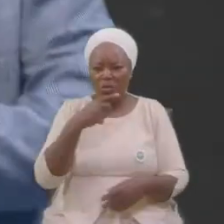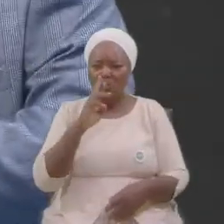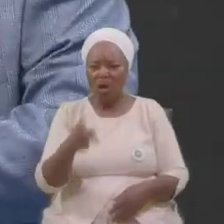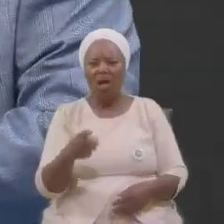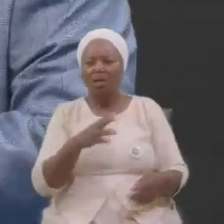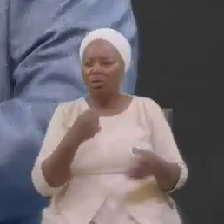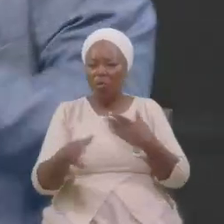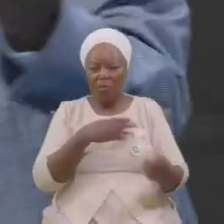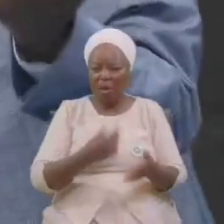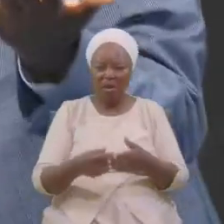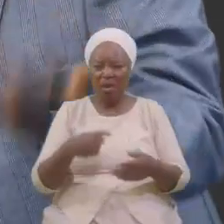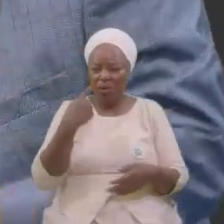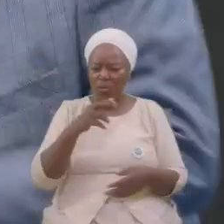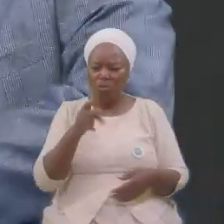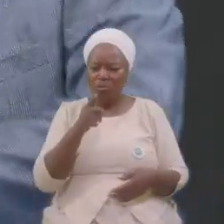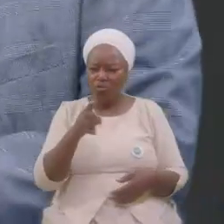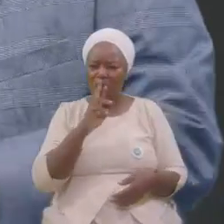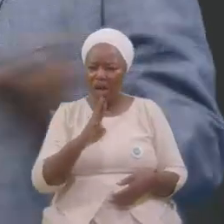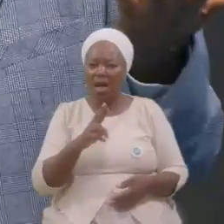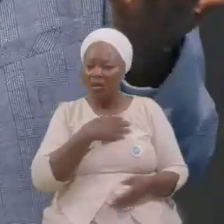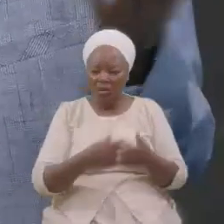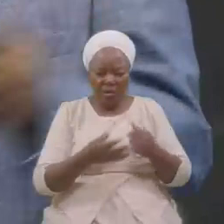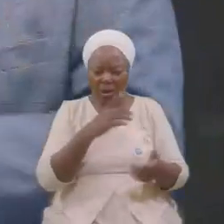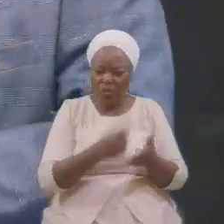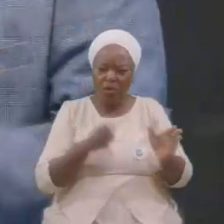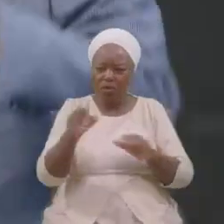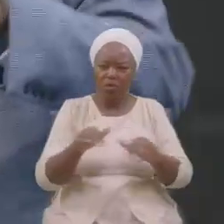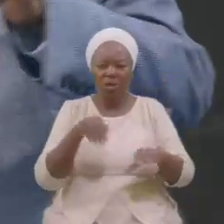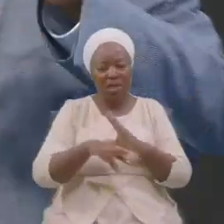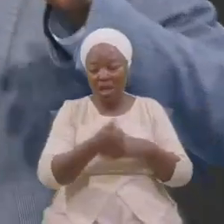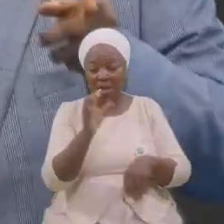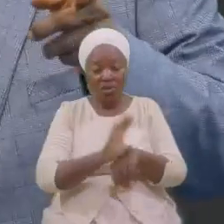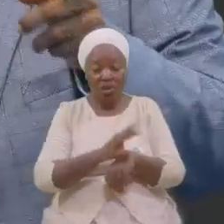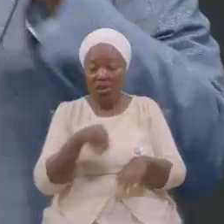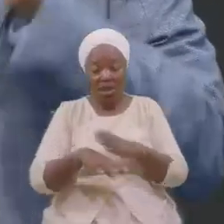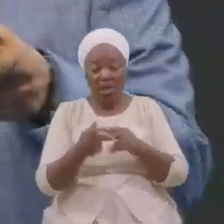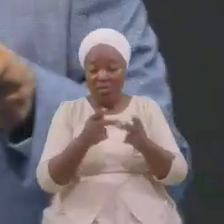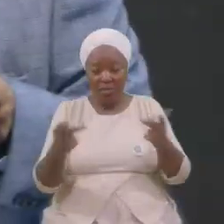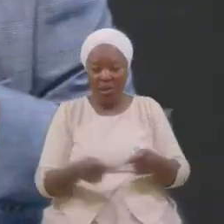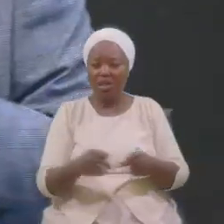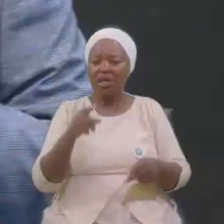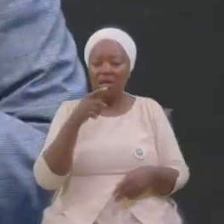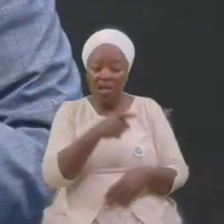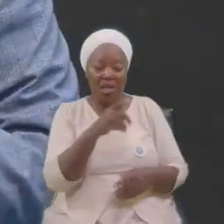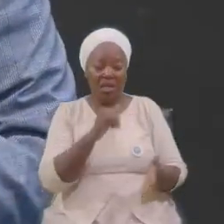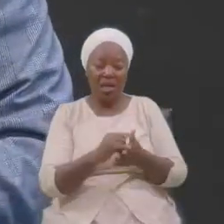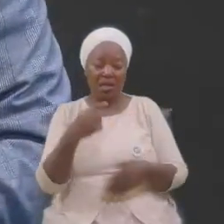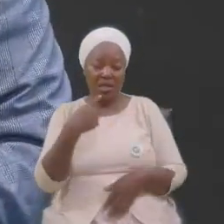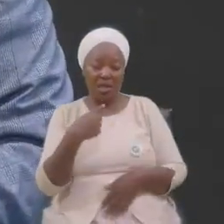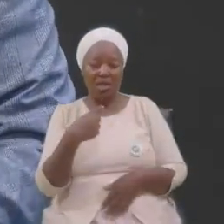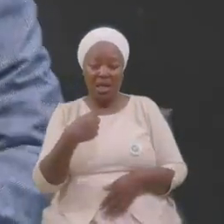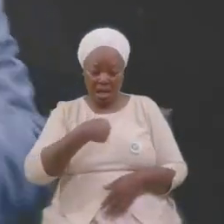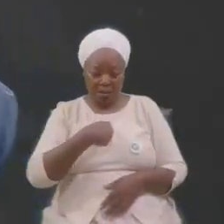matter what you do in any church, any denomination, he that says, I know